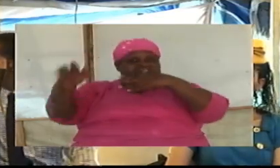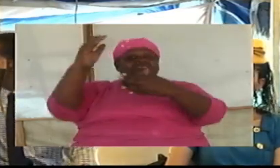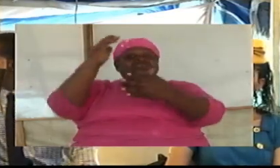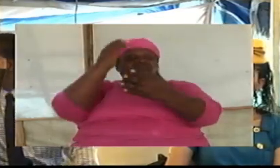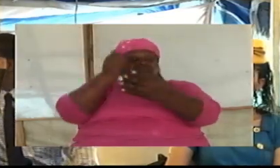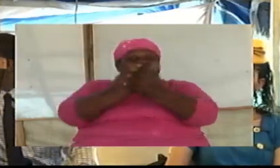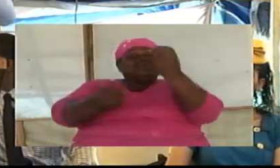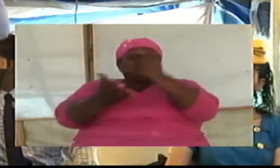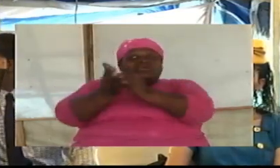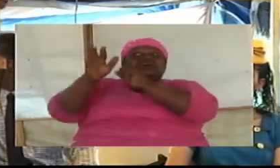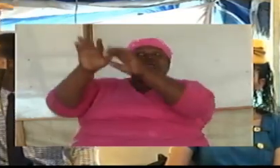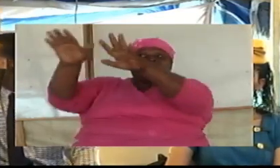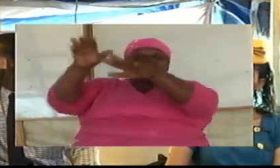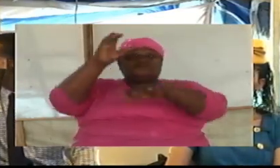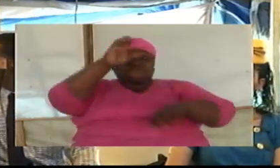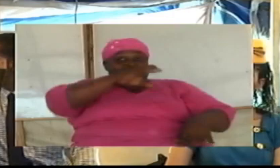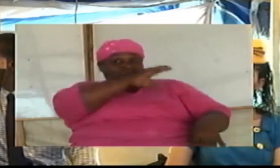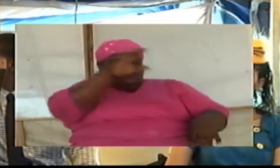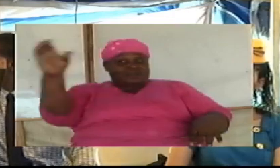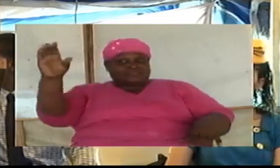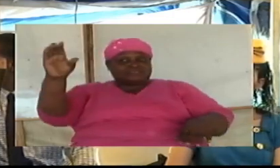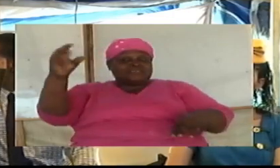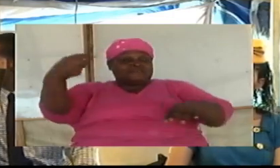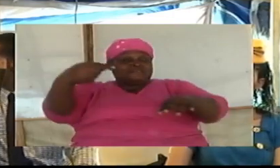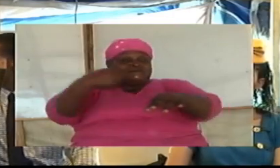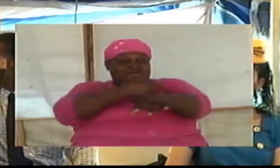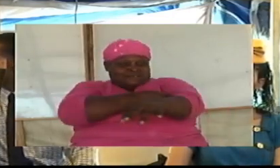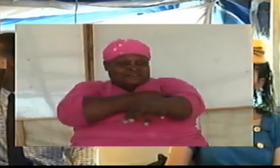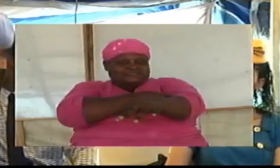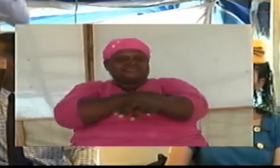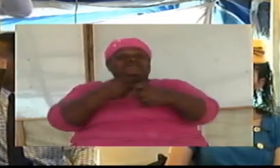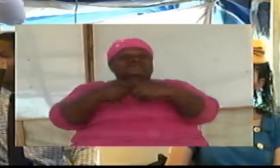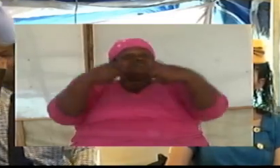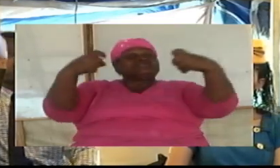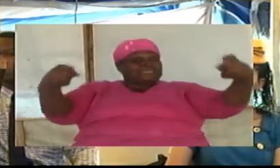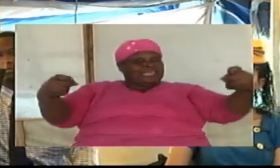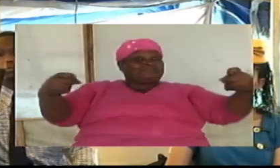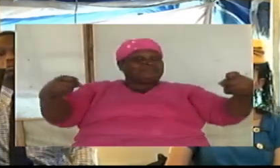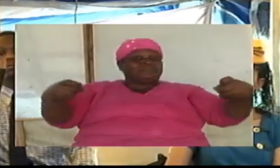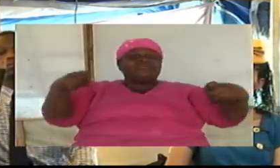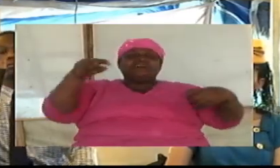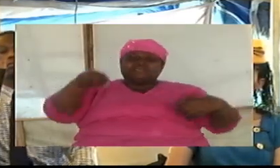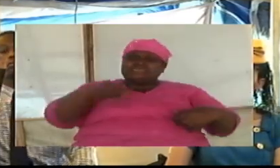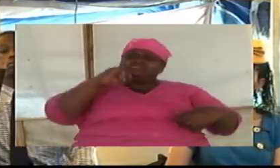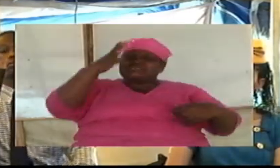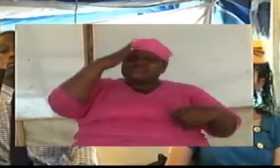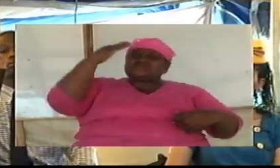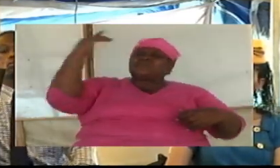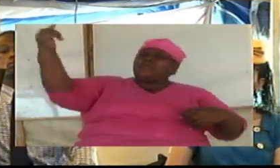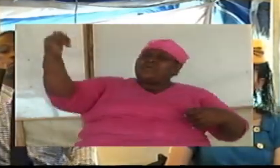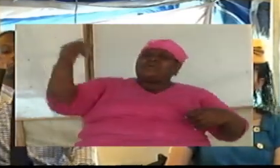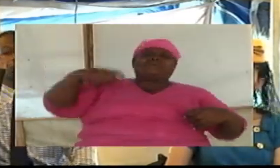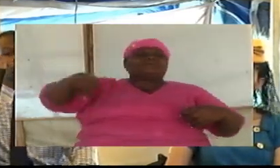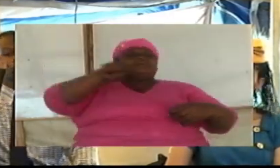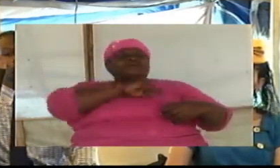remedy, the vaccine for sin. Praise the Lord Jesus. And this is why we